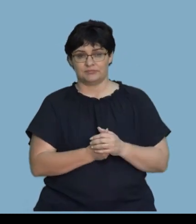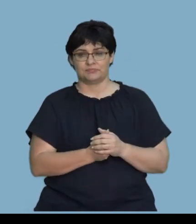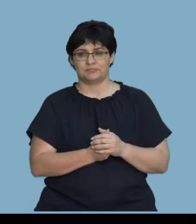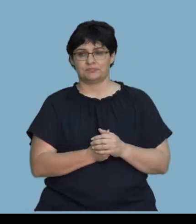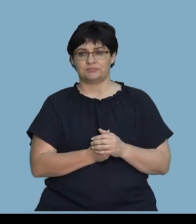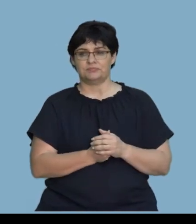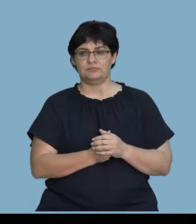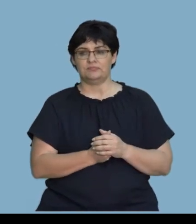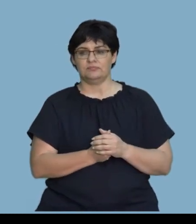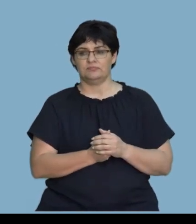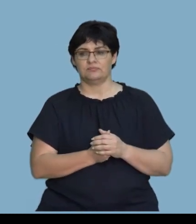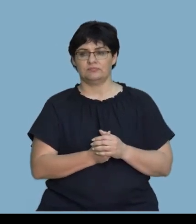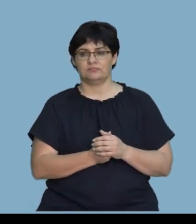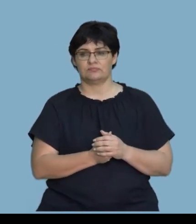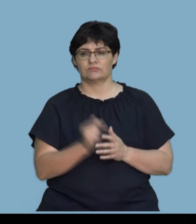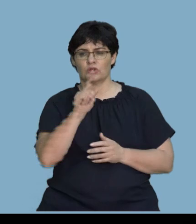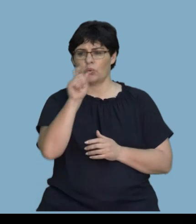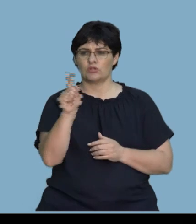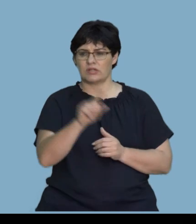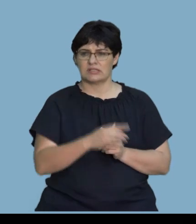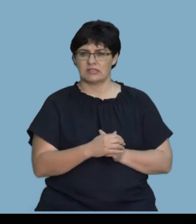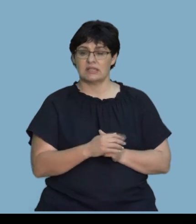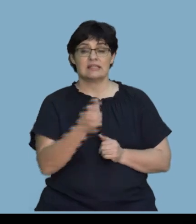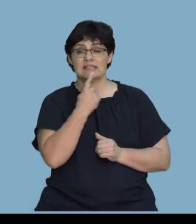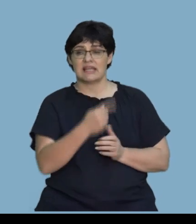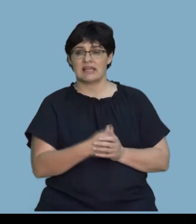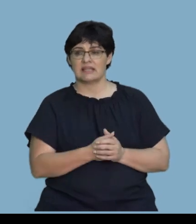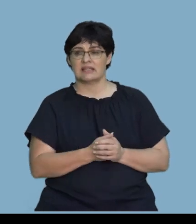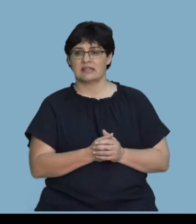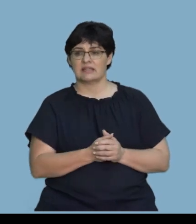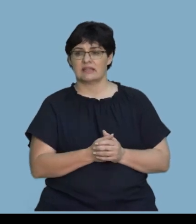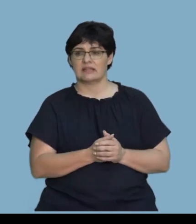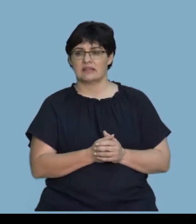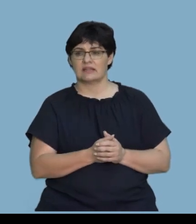then what's the question? It says, okay,